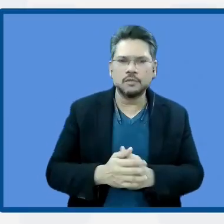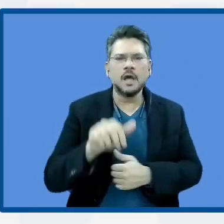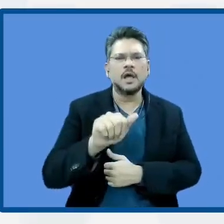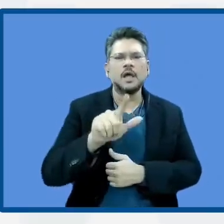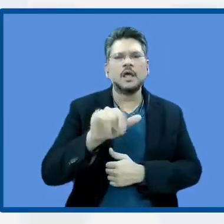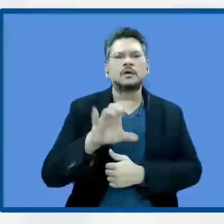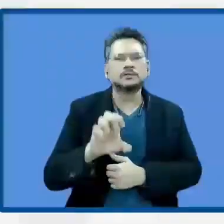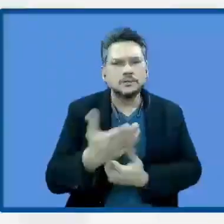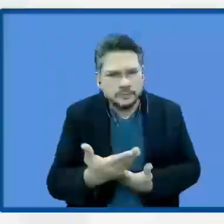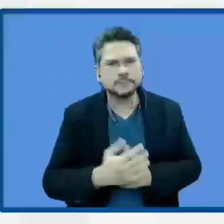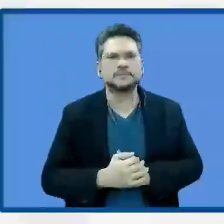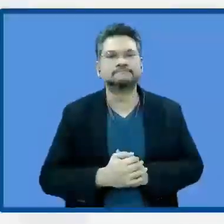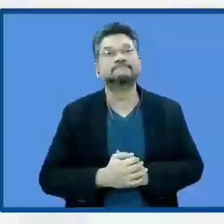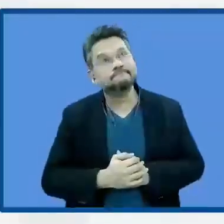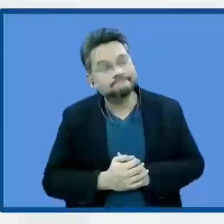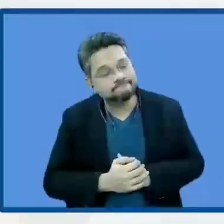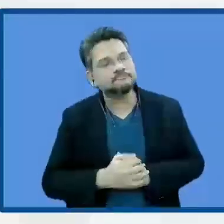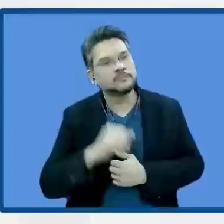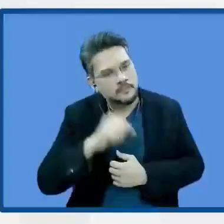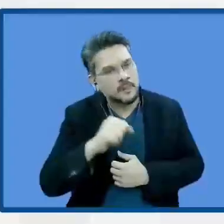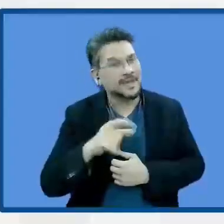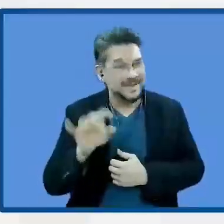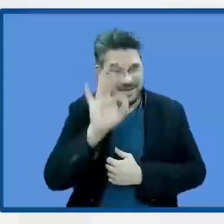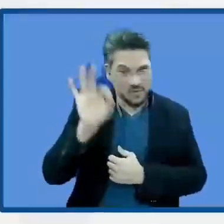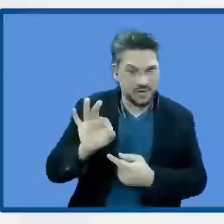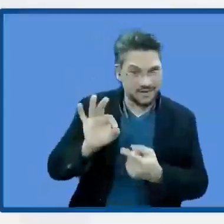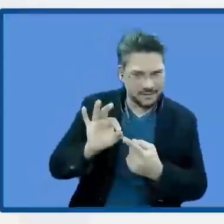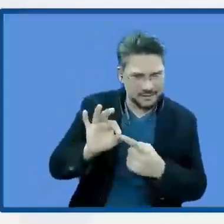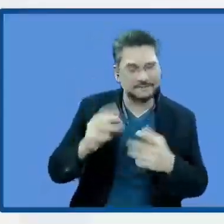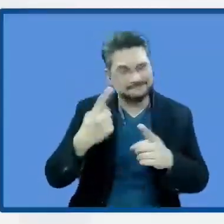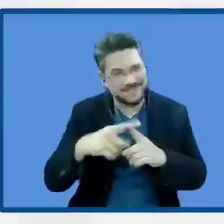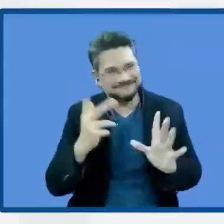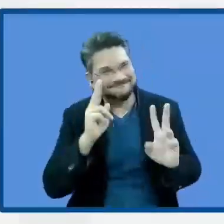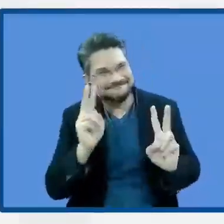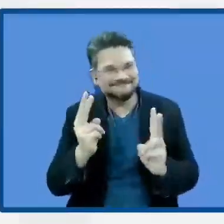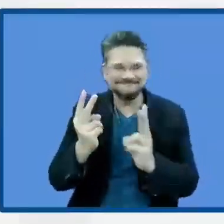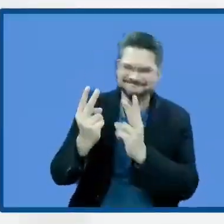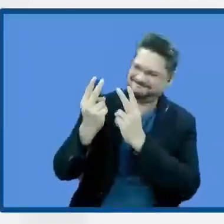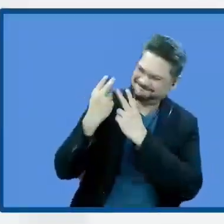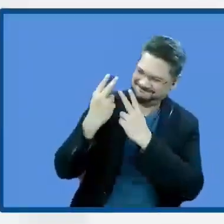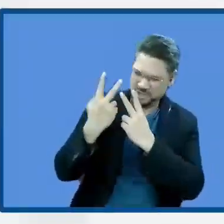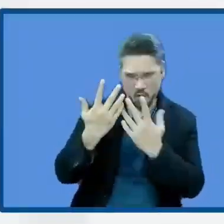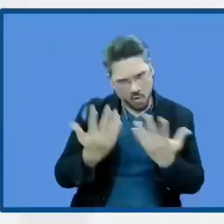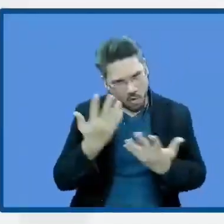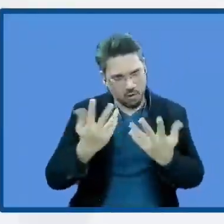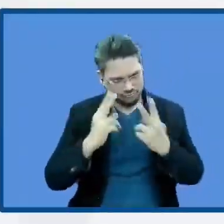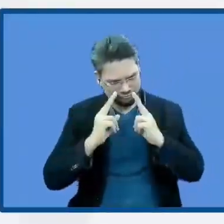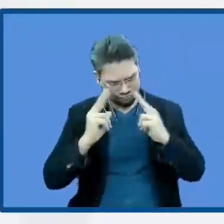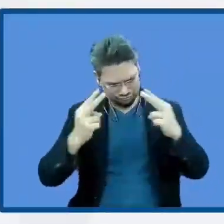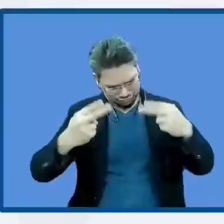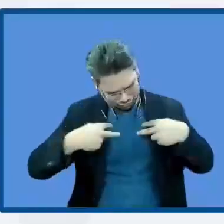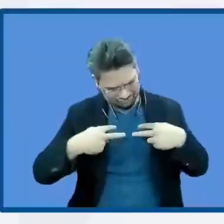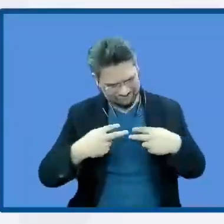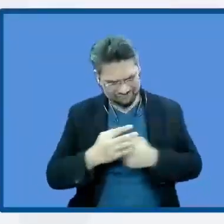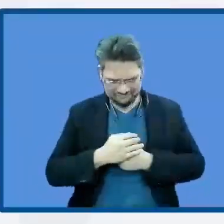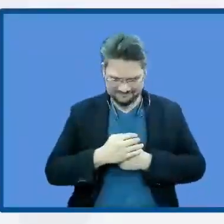Yes, the question and reflection, and after speaking with colleagues,